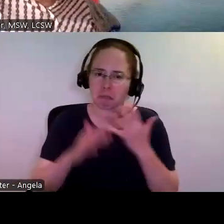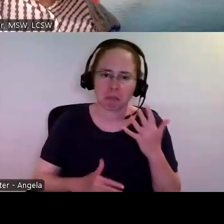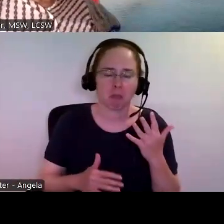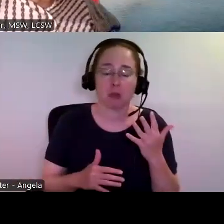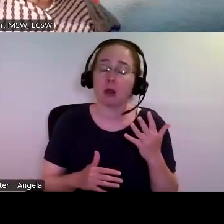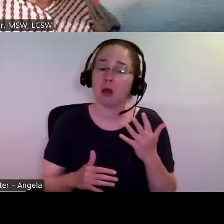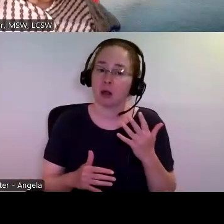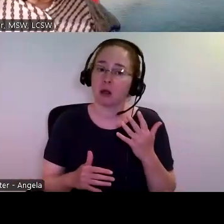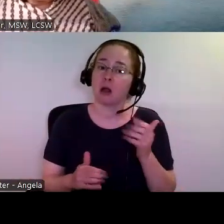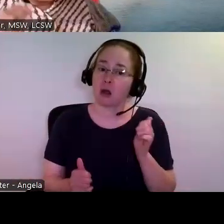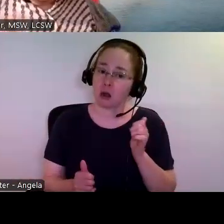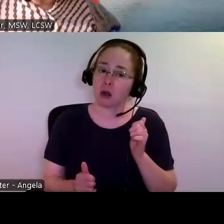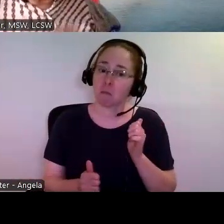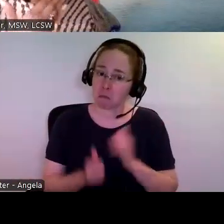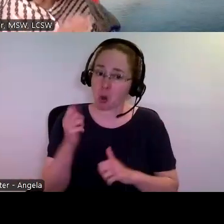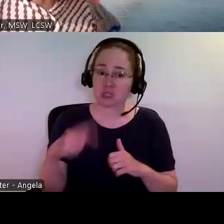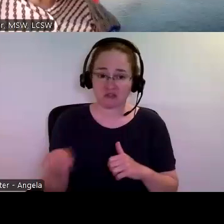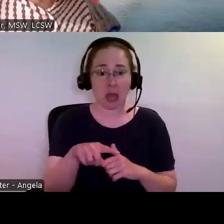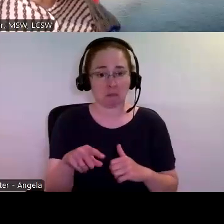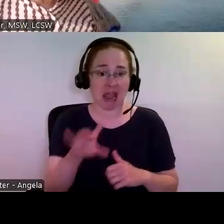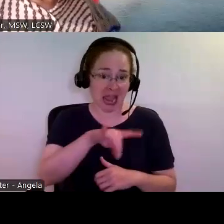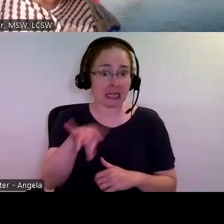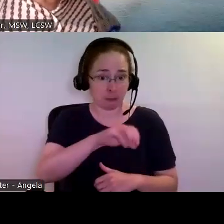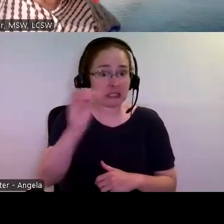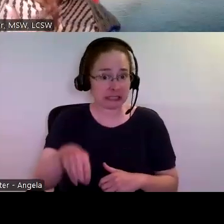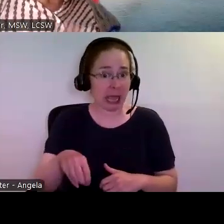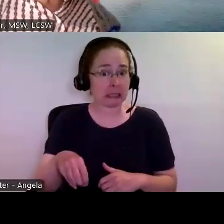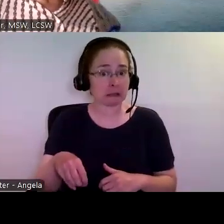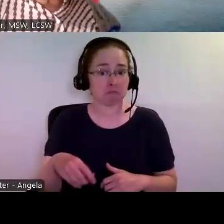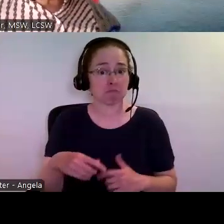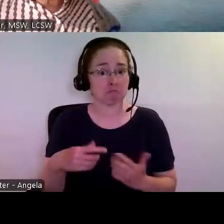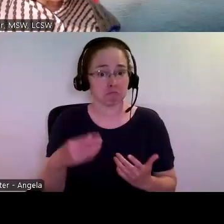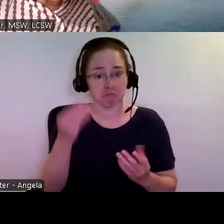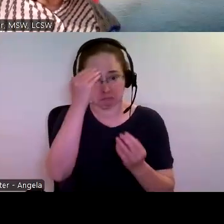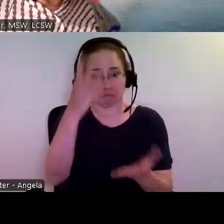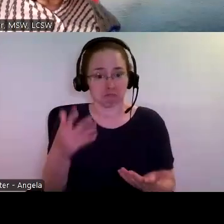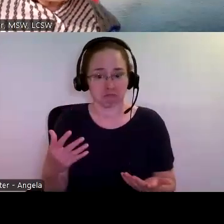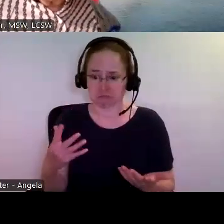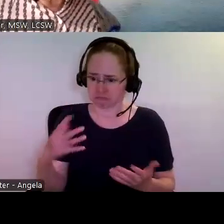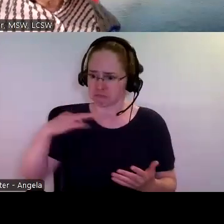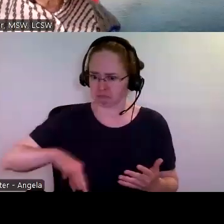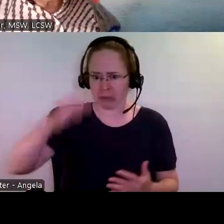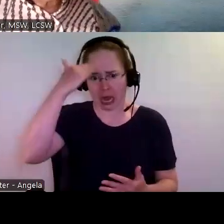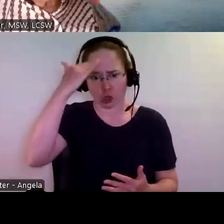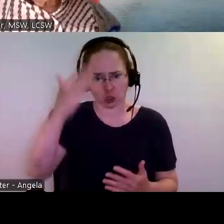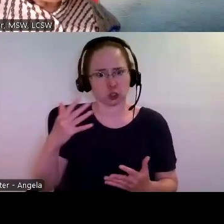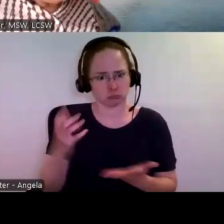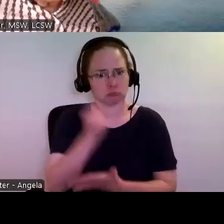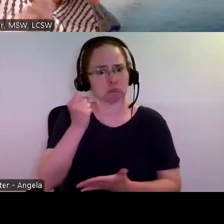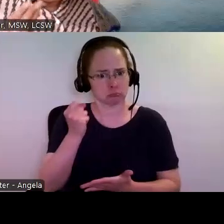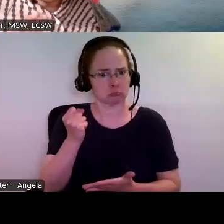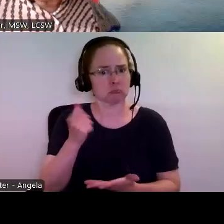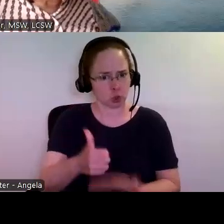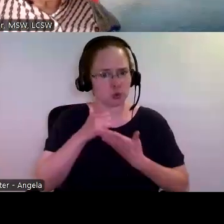almost all of them, you know, 88% reported gaining knowledge, and that was useful.